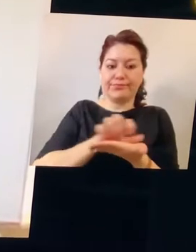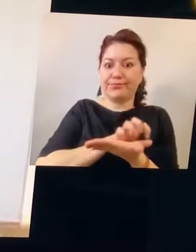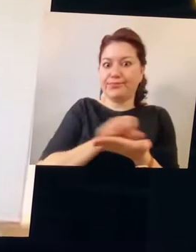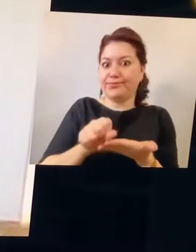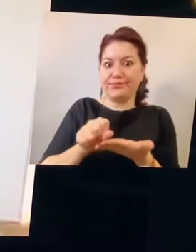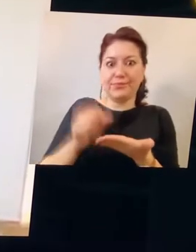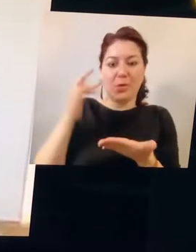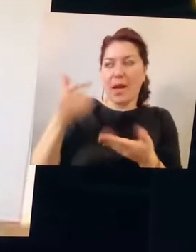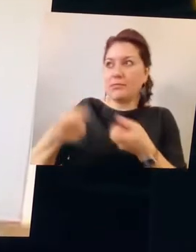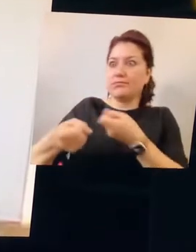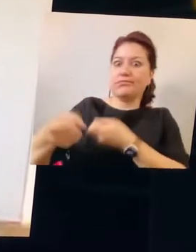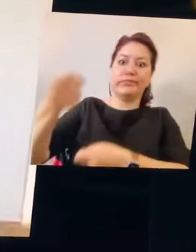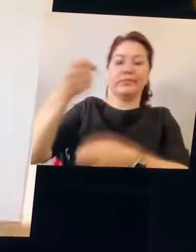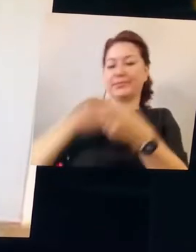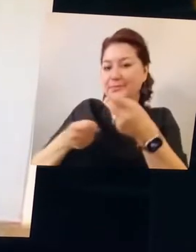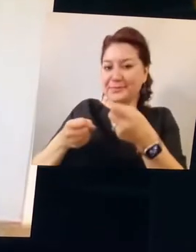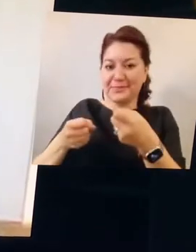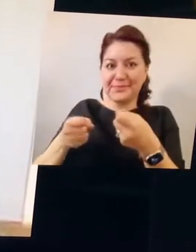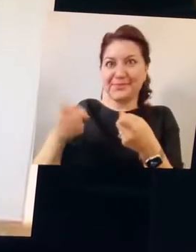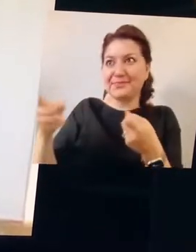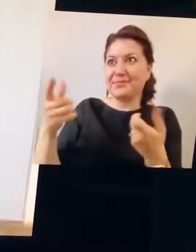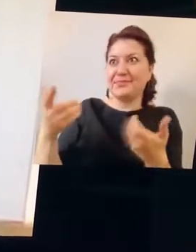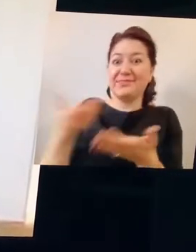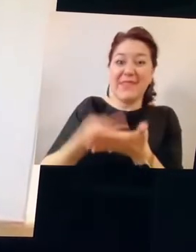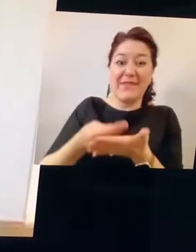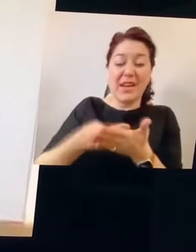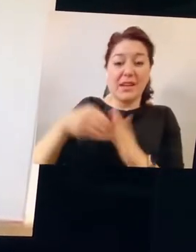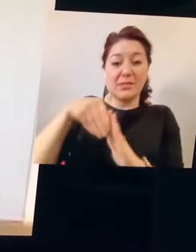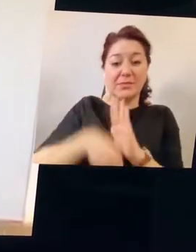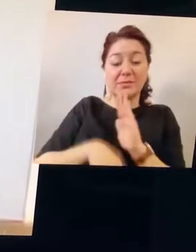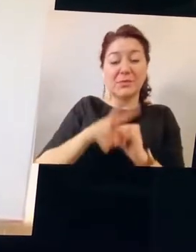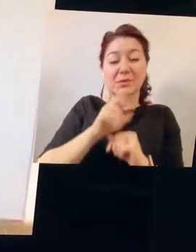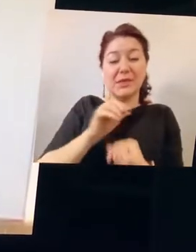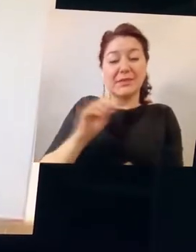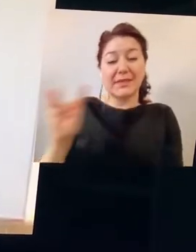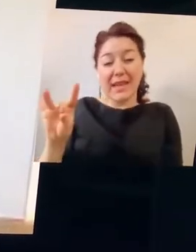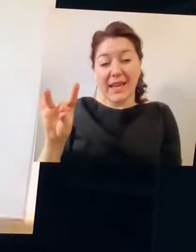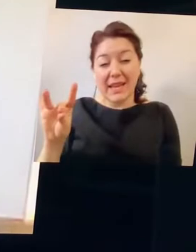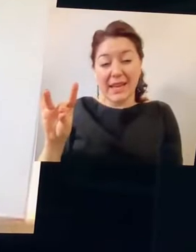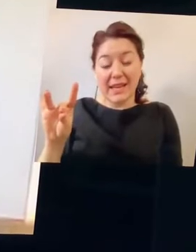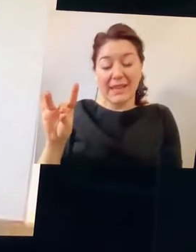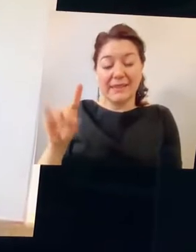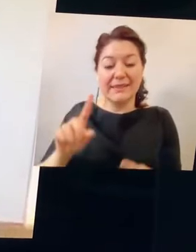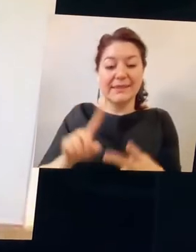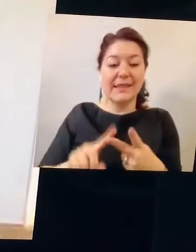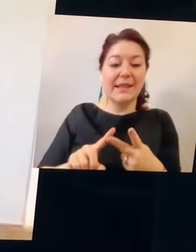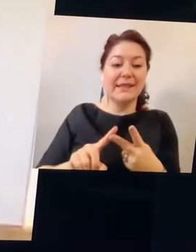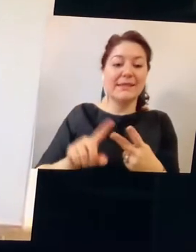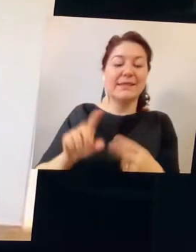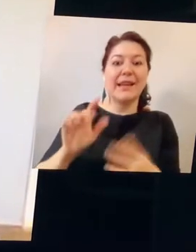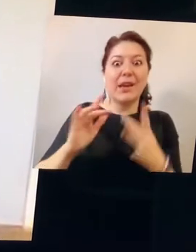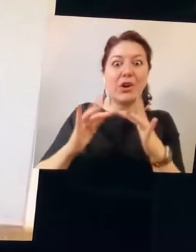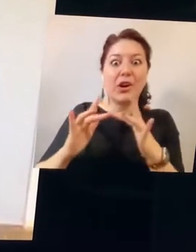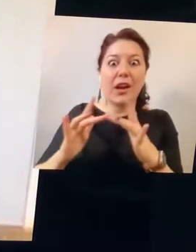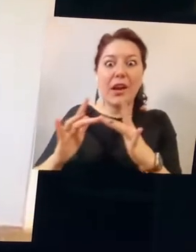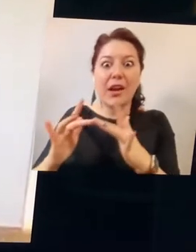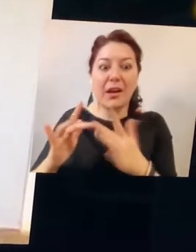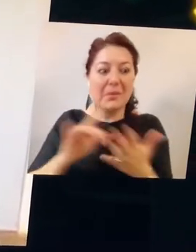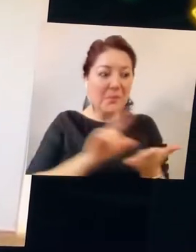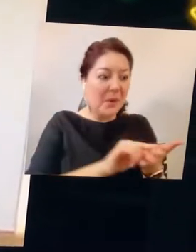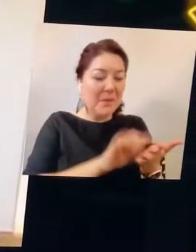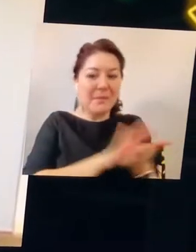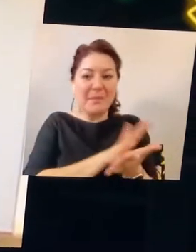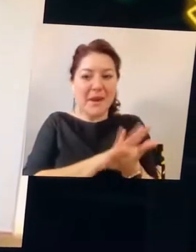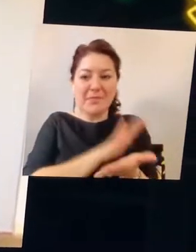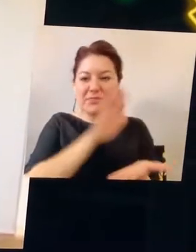the big financial crisis of 2008, and then the advent of social media and the internet also really hit